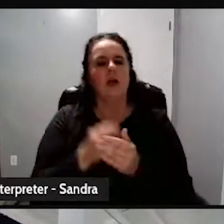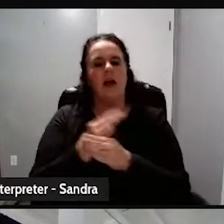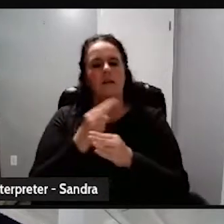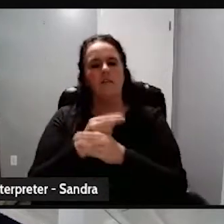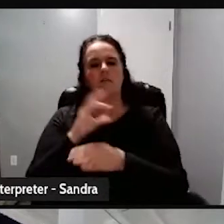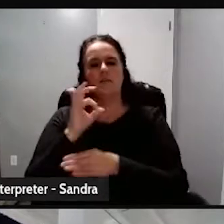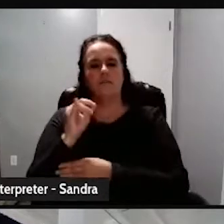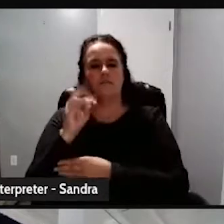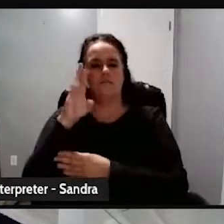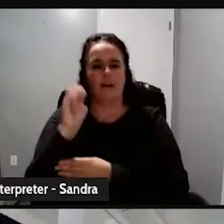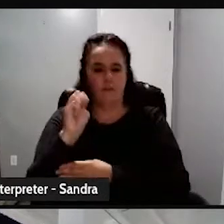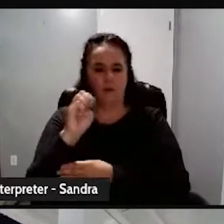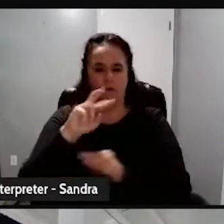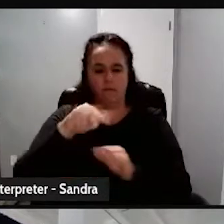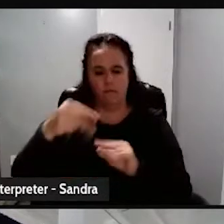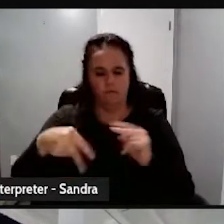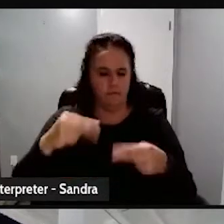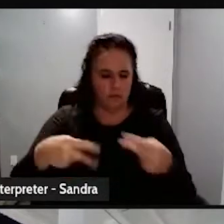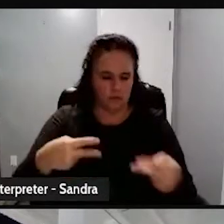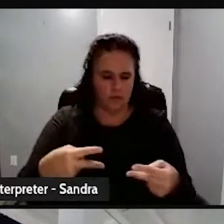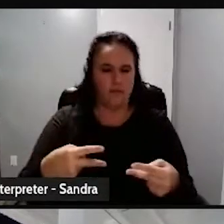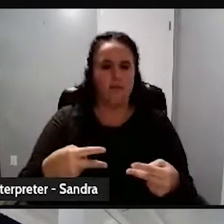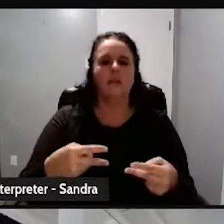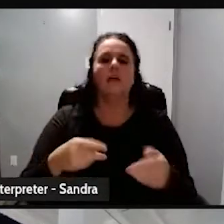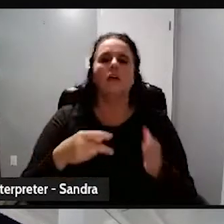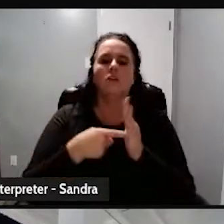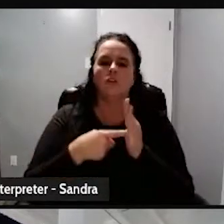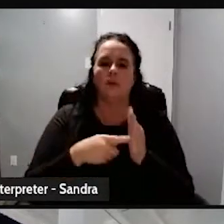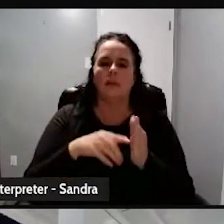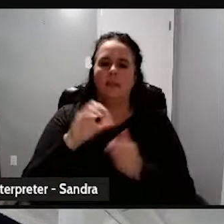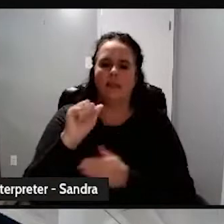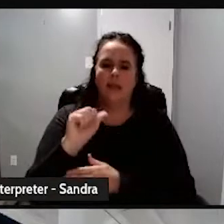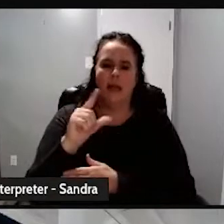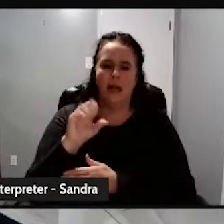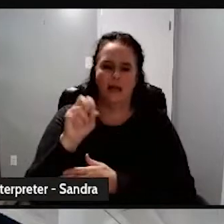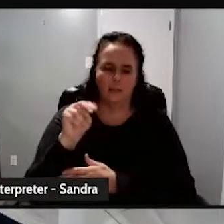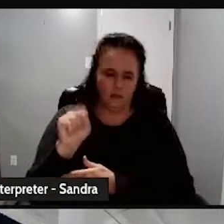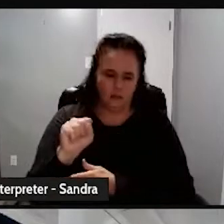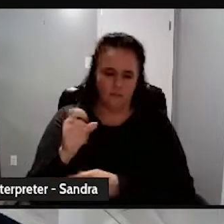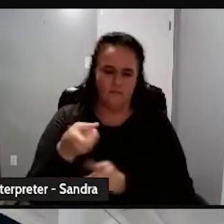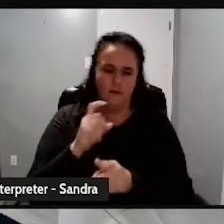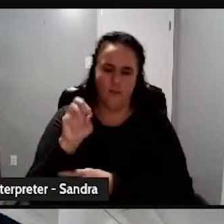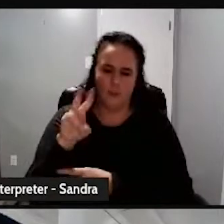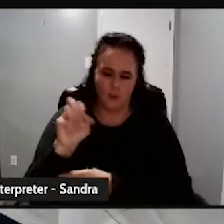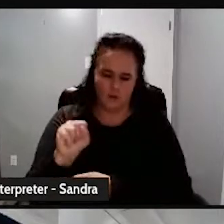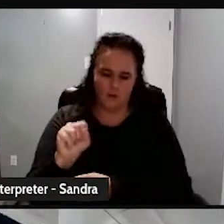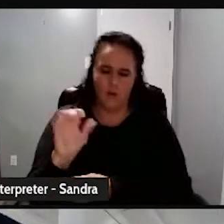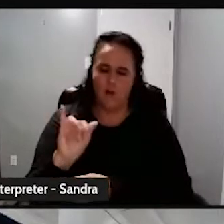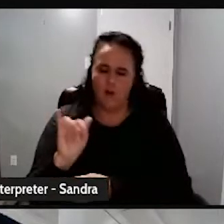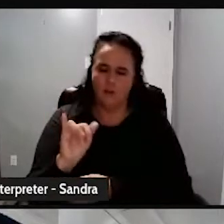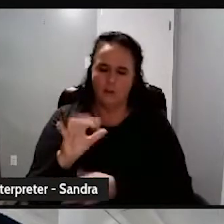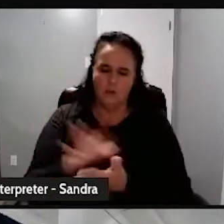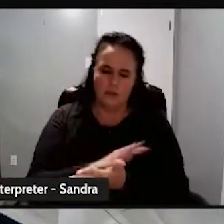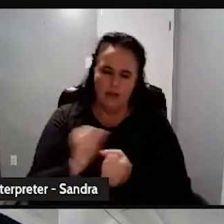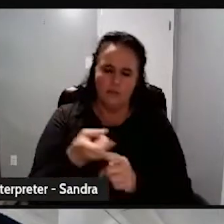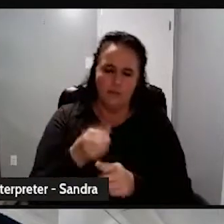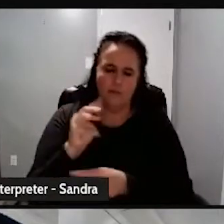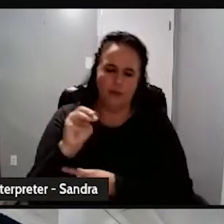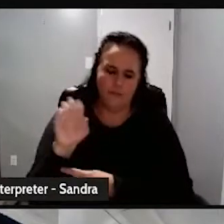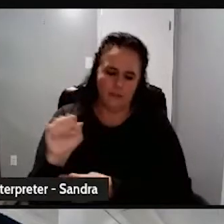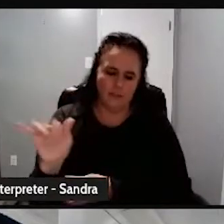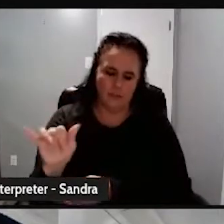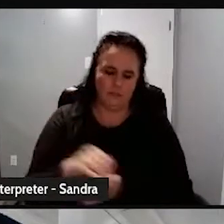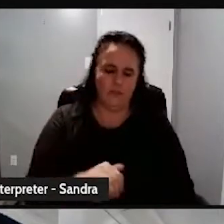denote the axons of the nerves that also receive damage from MS. The